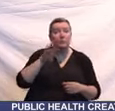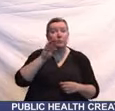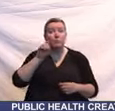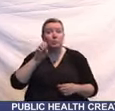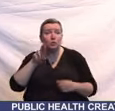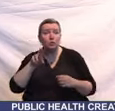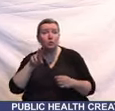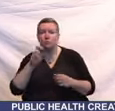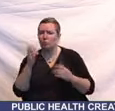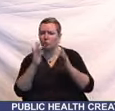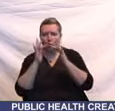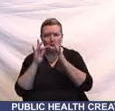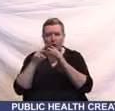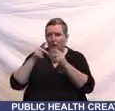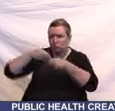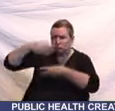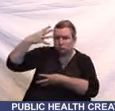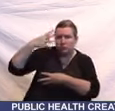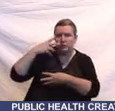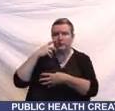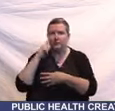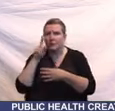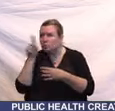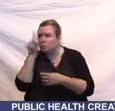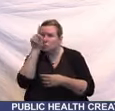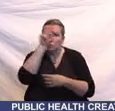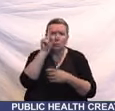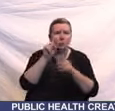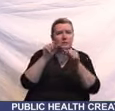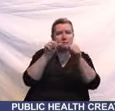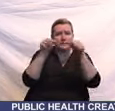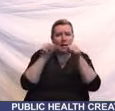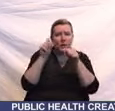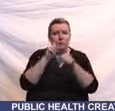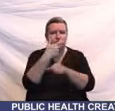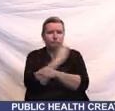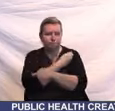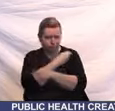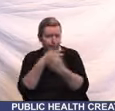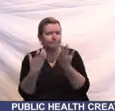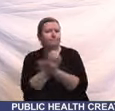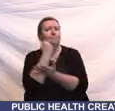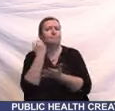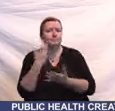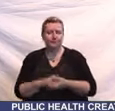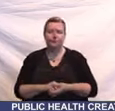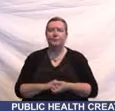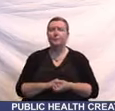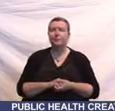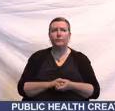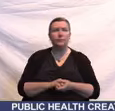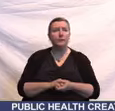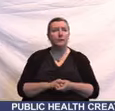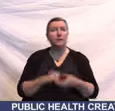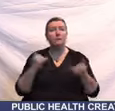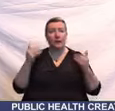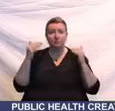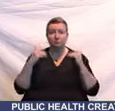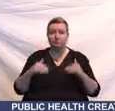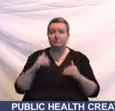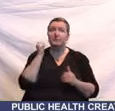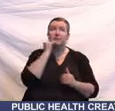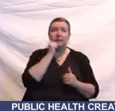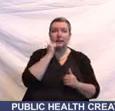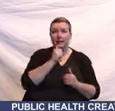covid19.nj.gov/finder for the participating vaccination site nearest to you. Next up, here are the daily case